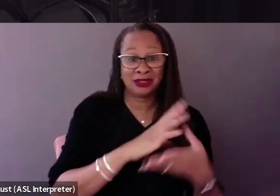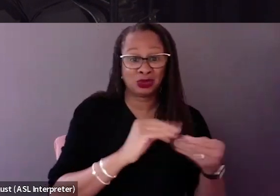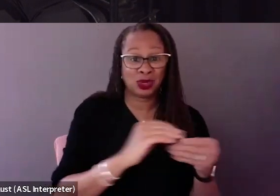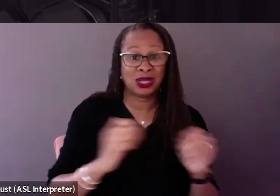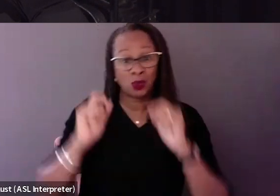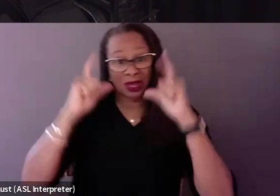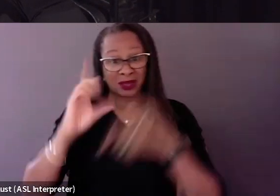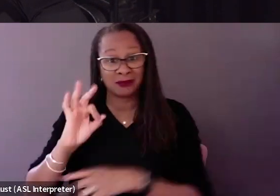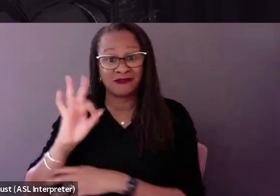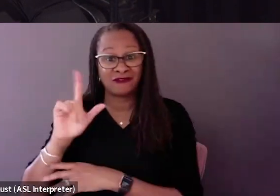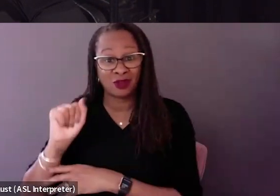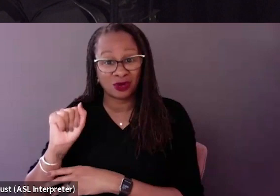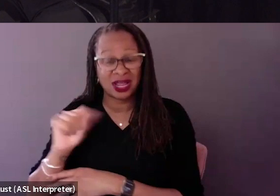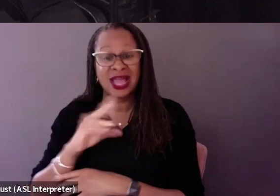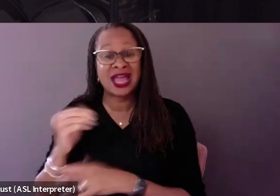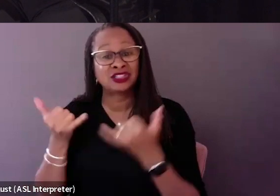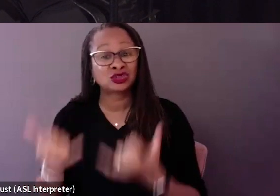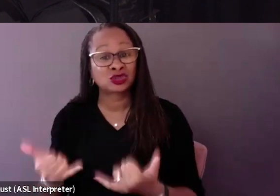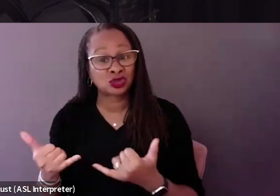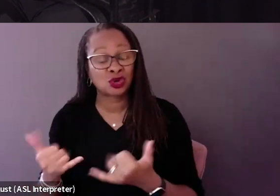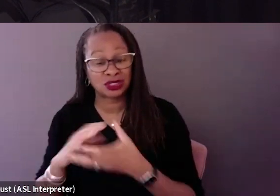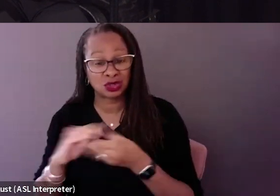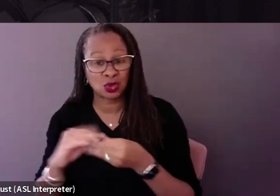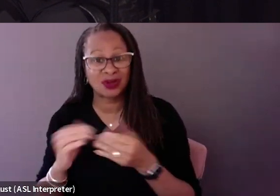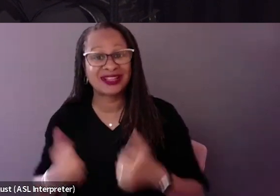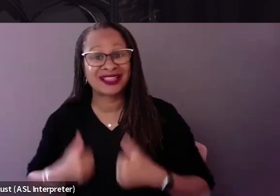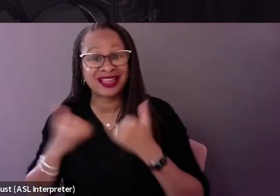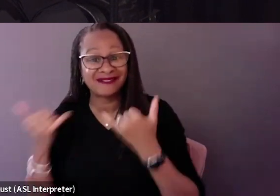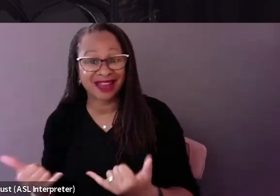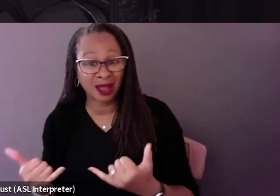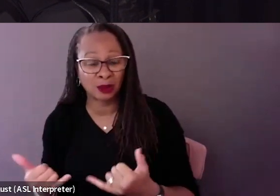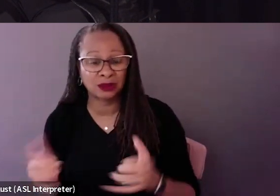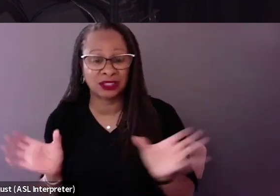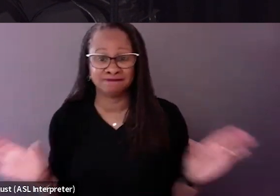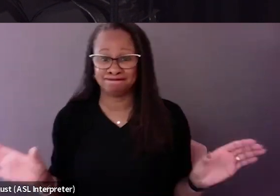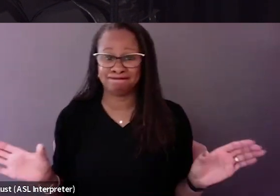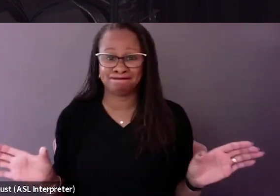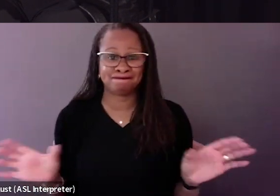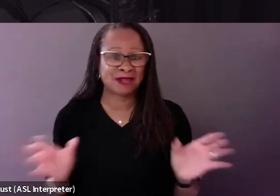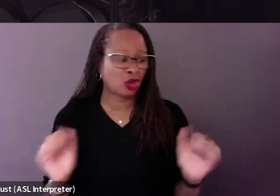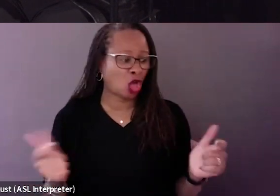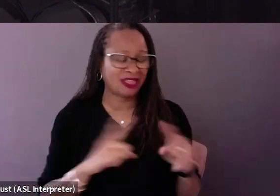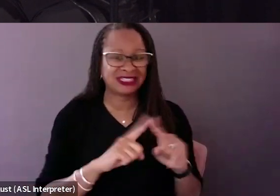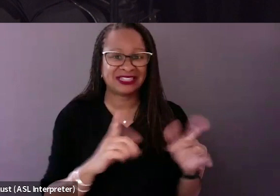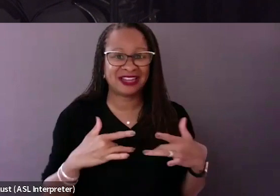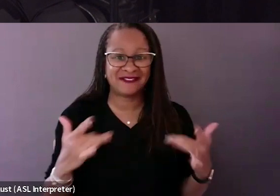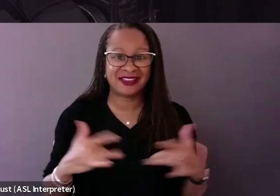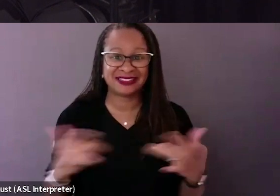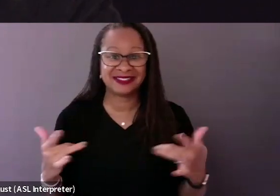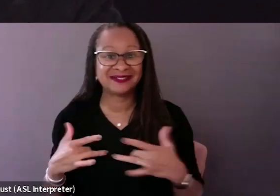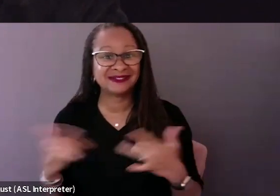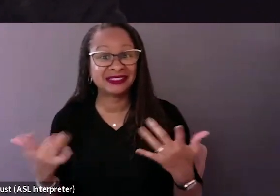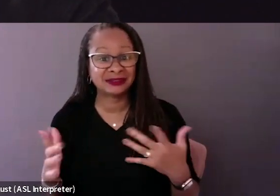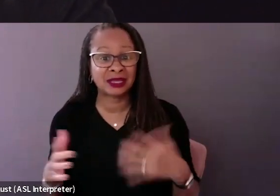and then his current story, which is his life now, and there were all these different events. Like while we were shooting that, he